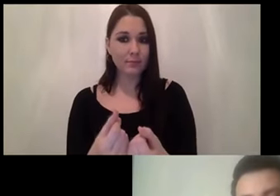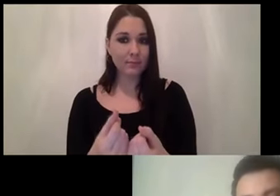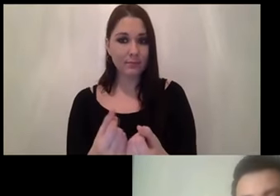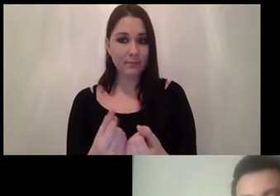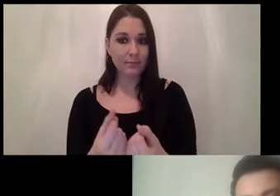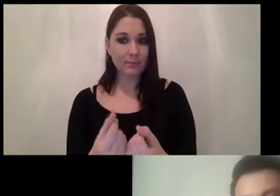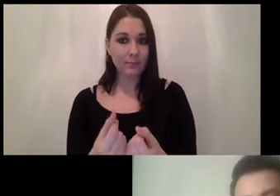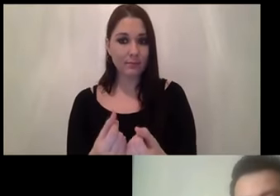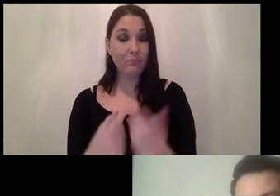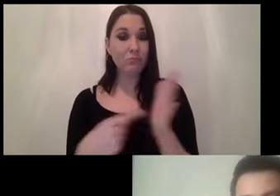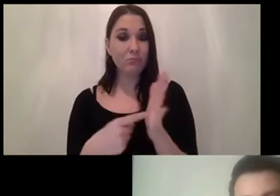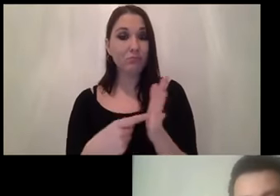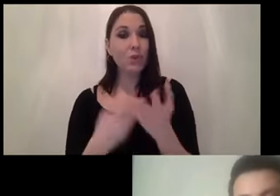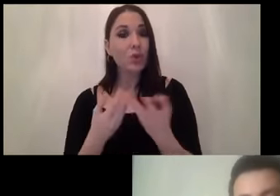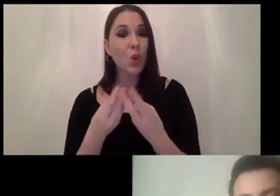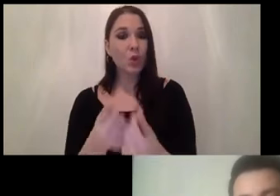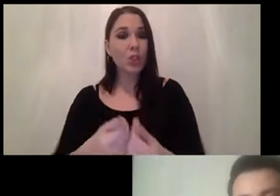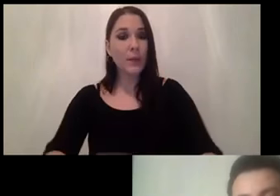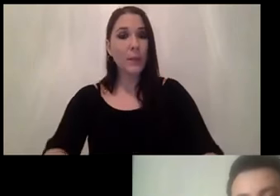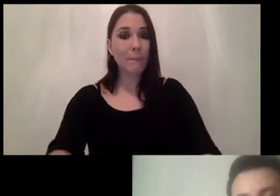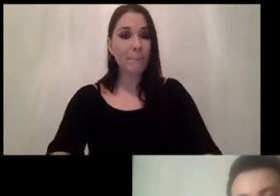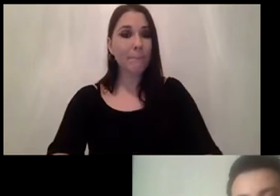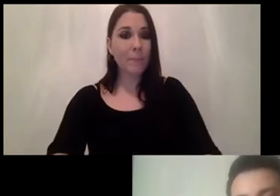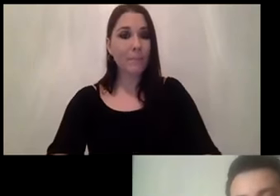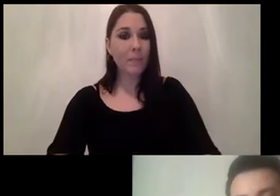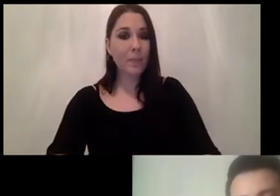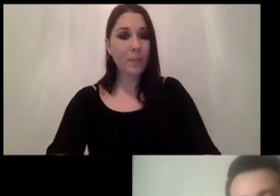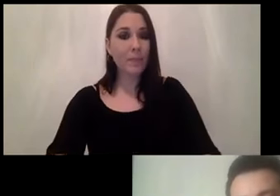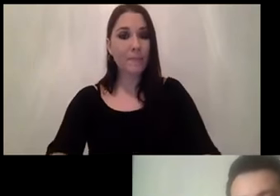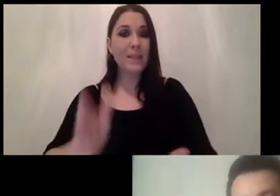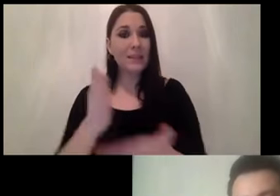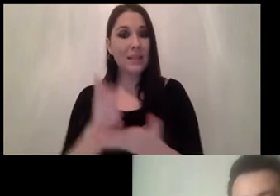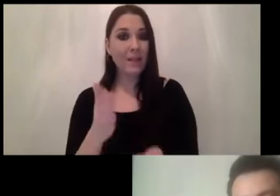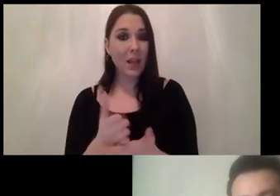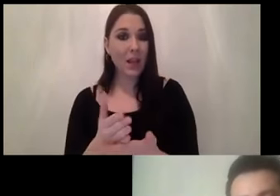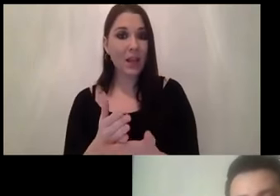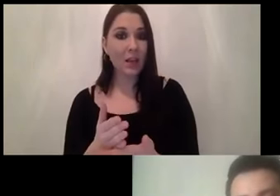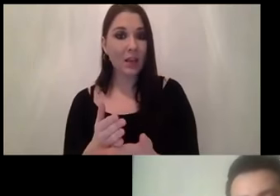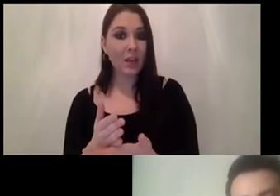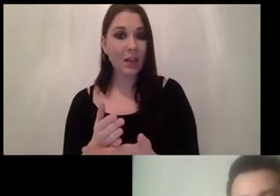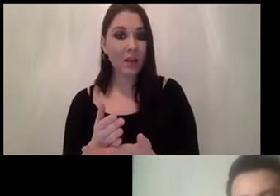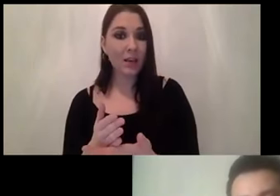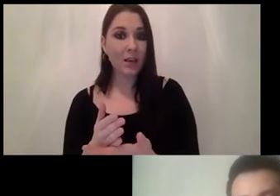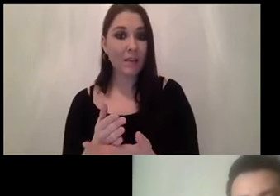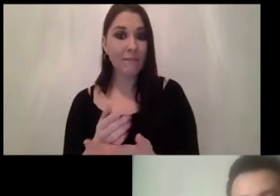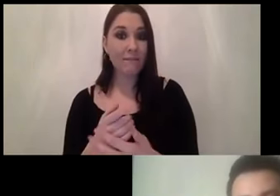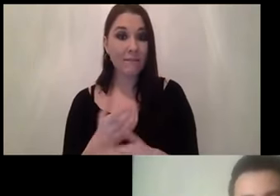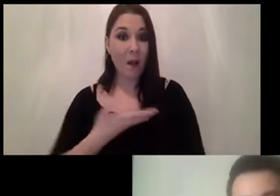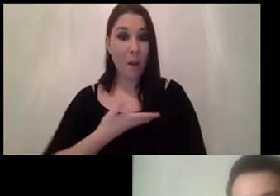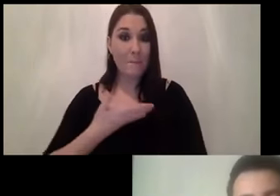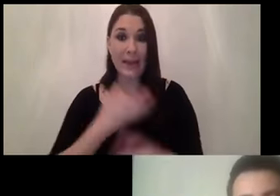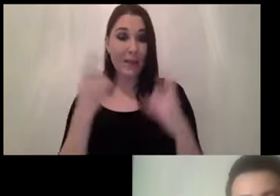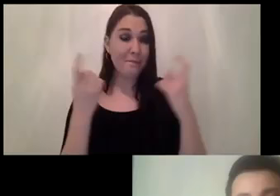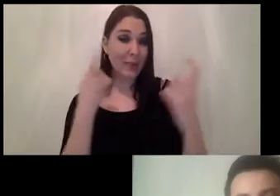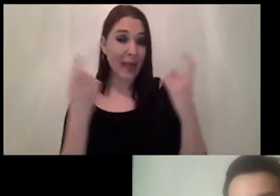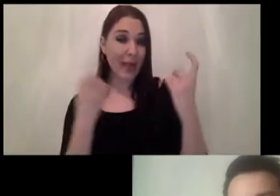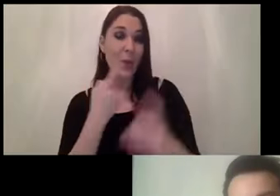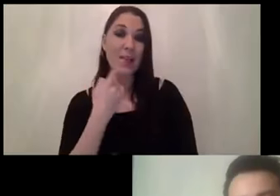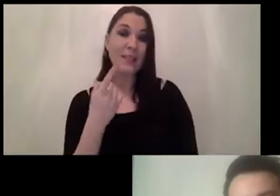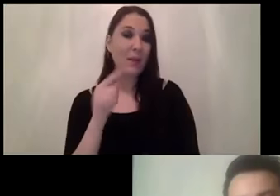say. So yeah, definitely, if at your company they are considering them, I would say give it a